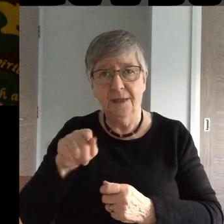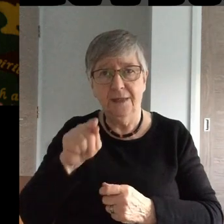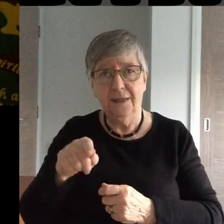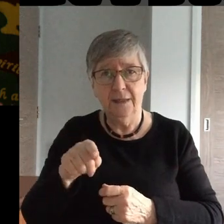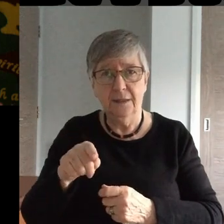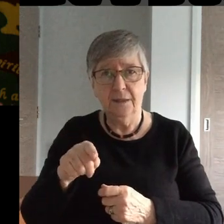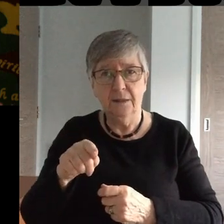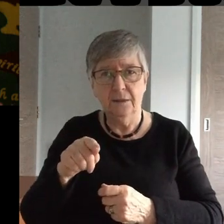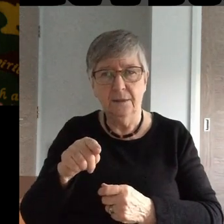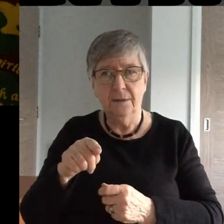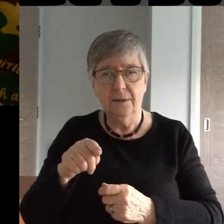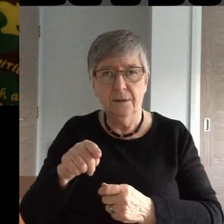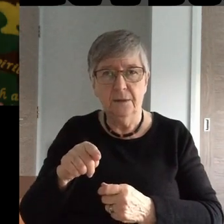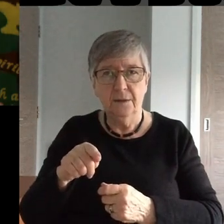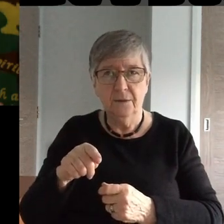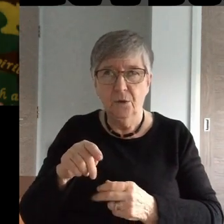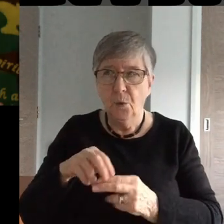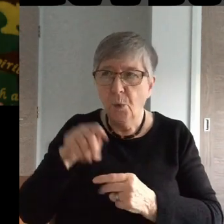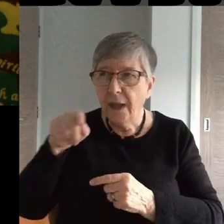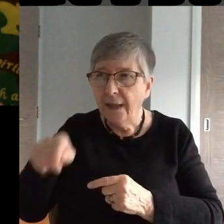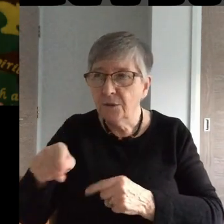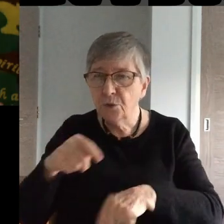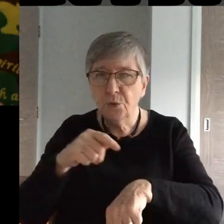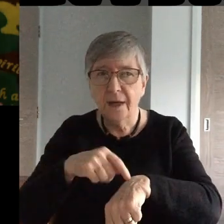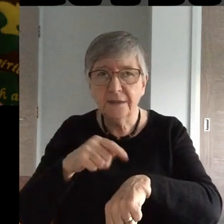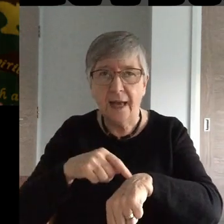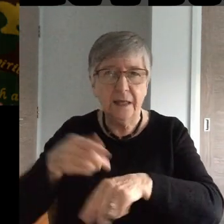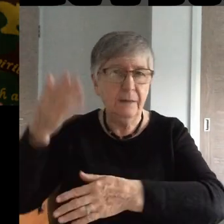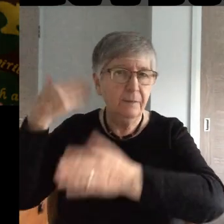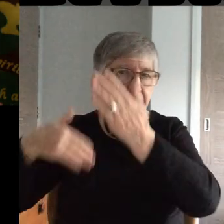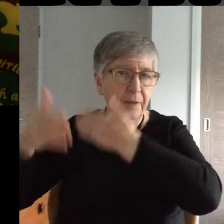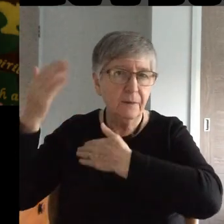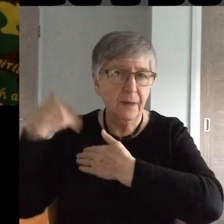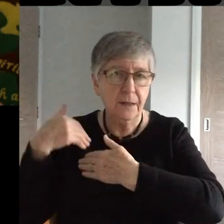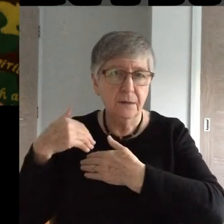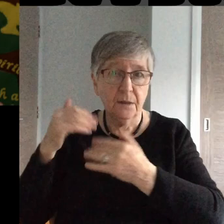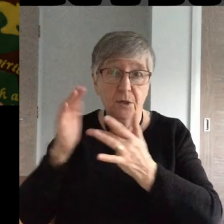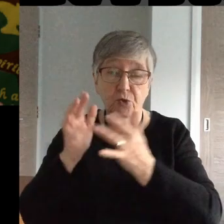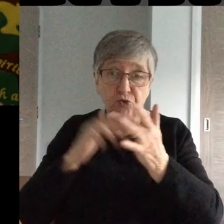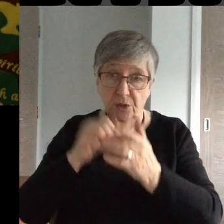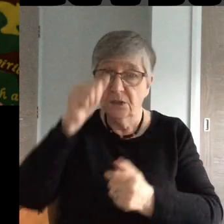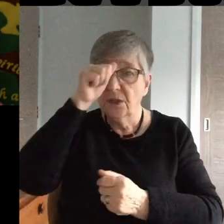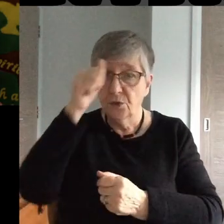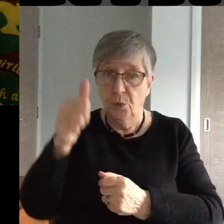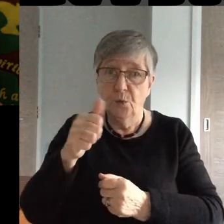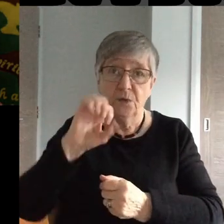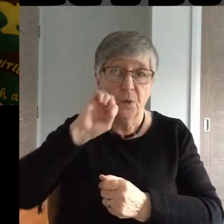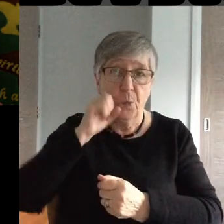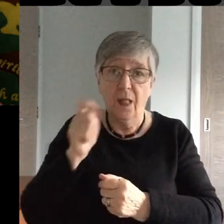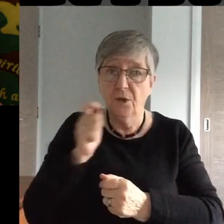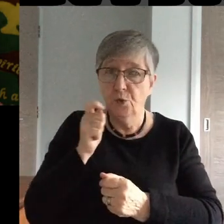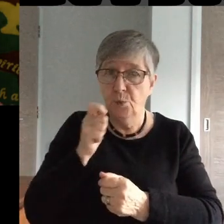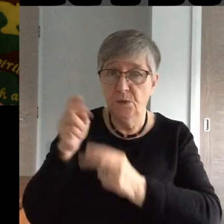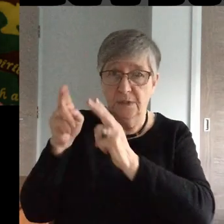Here we are stepping into a moment in time when Jesus knows his time is almost